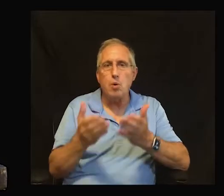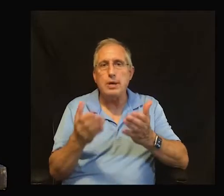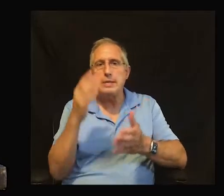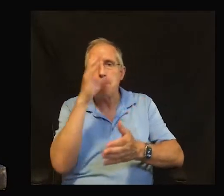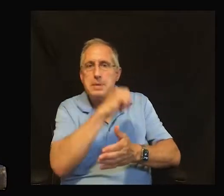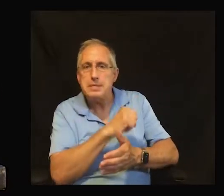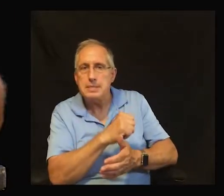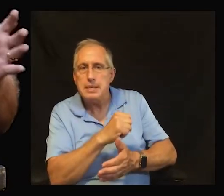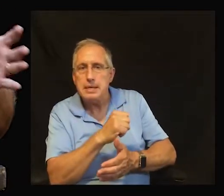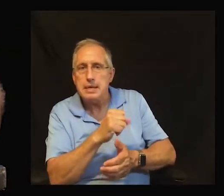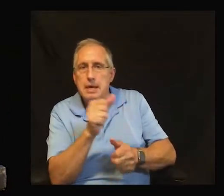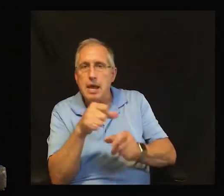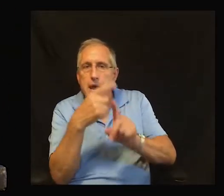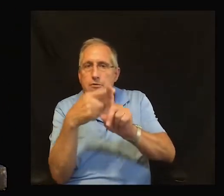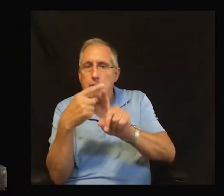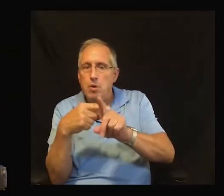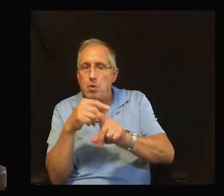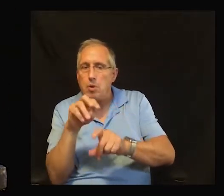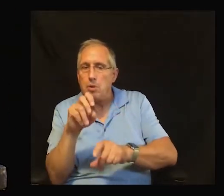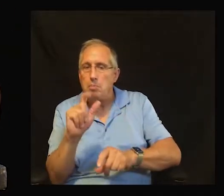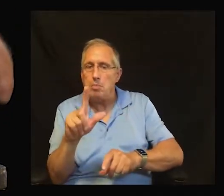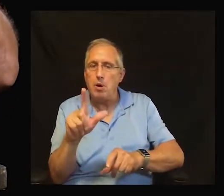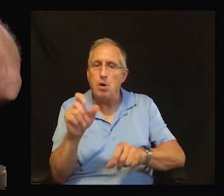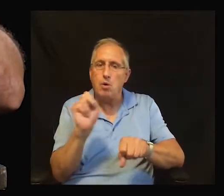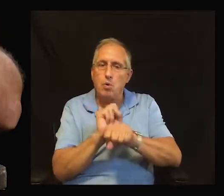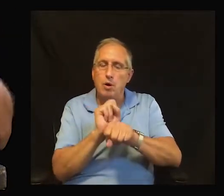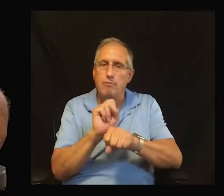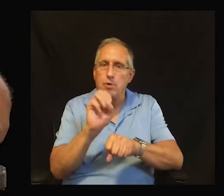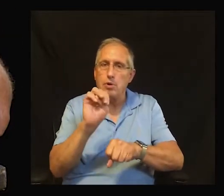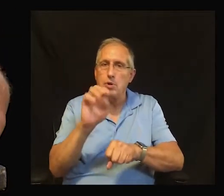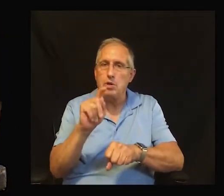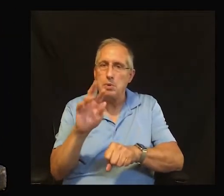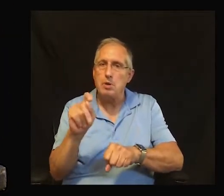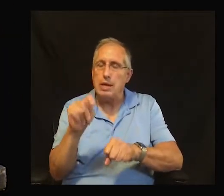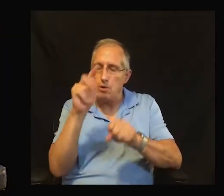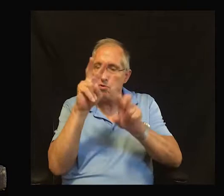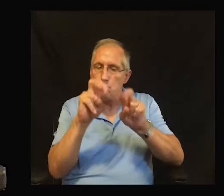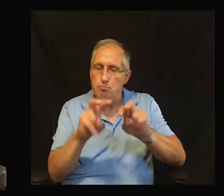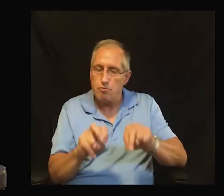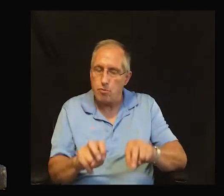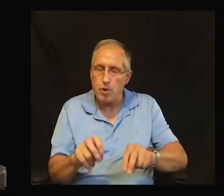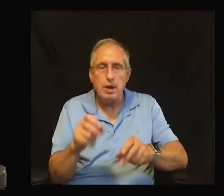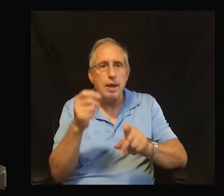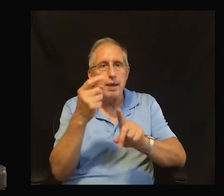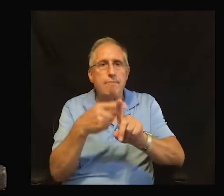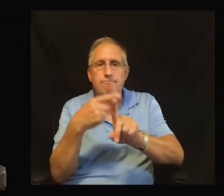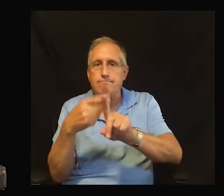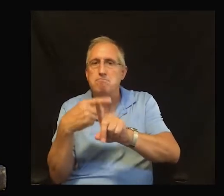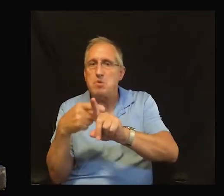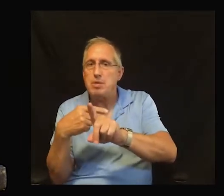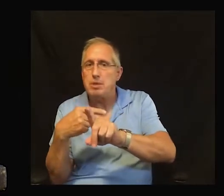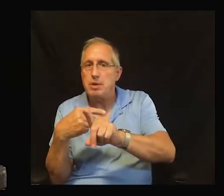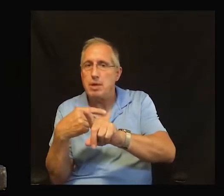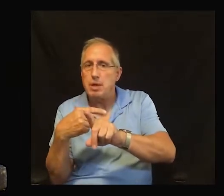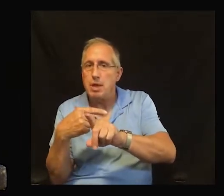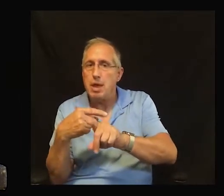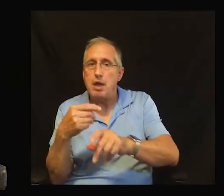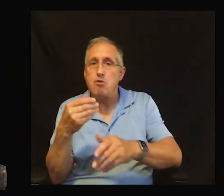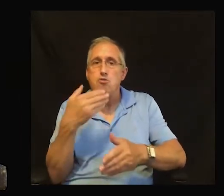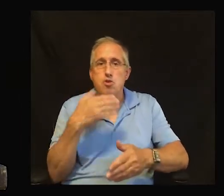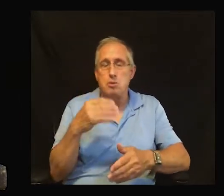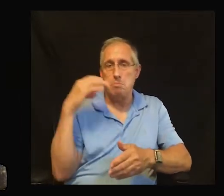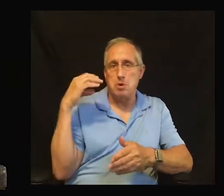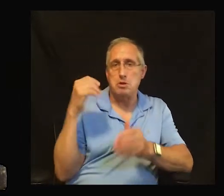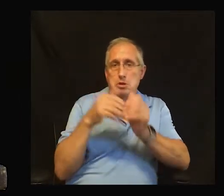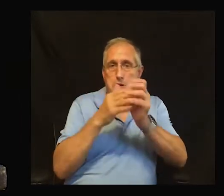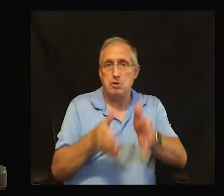missing from them. Every month, Paul, when he worked for Sprouts, they had to take inventory every single month. And great managers, great leaders